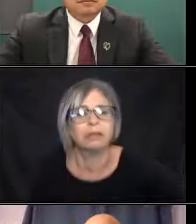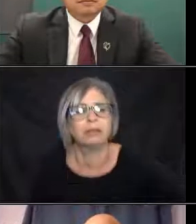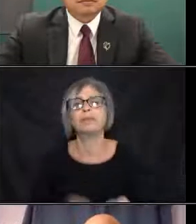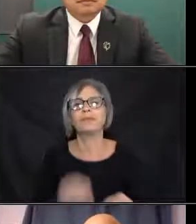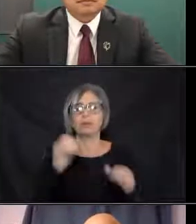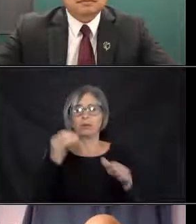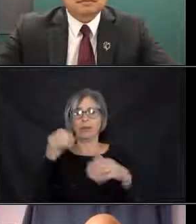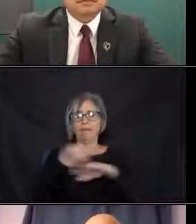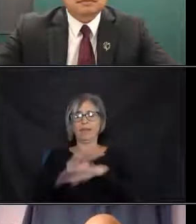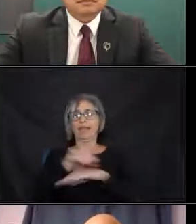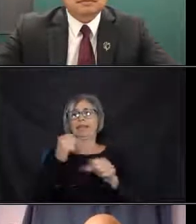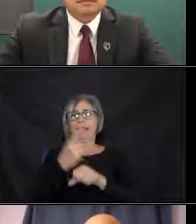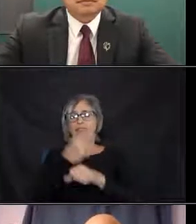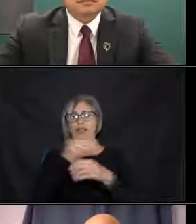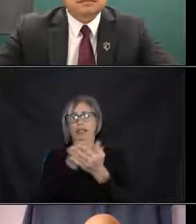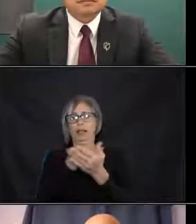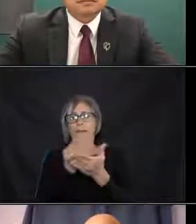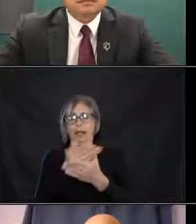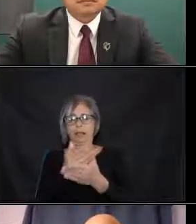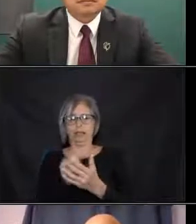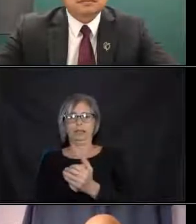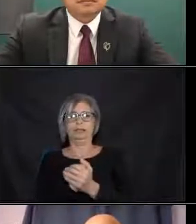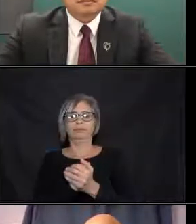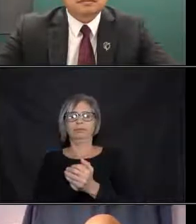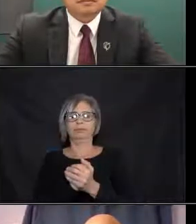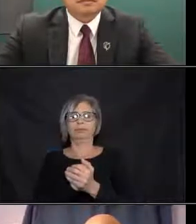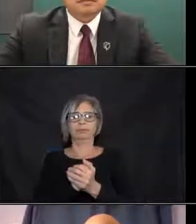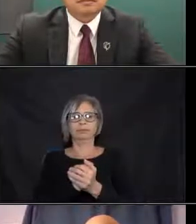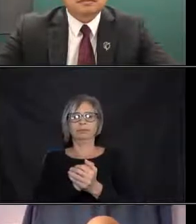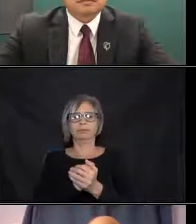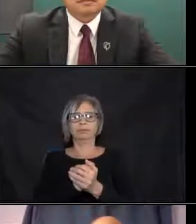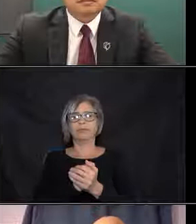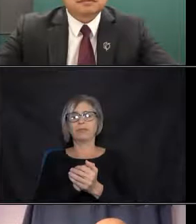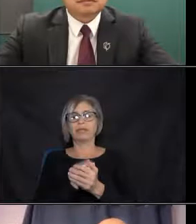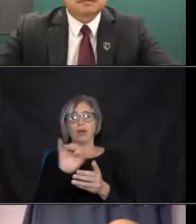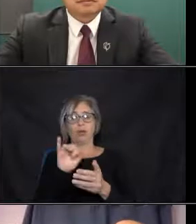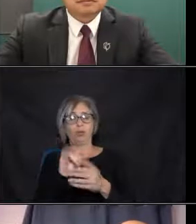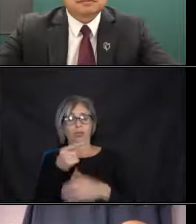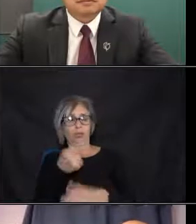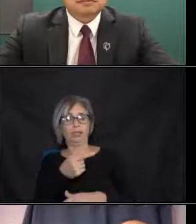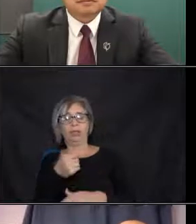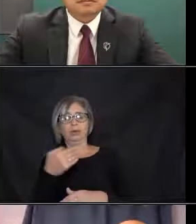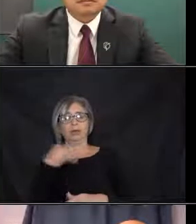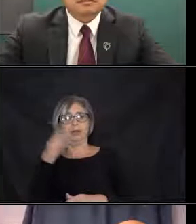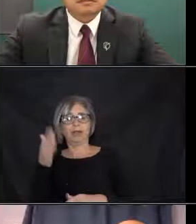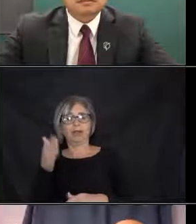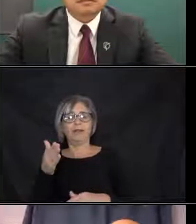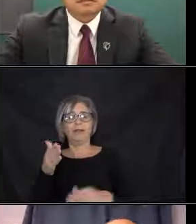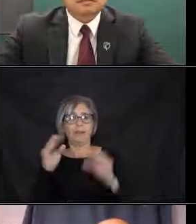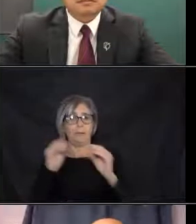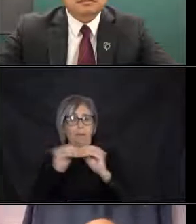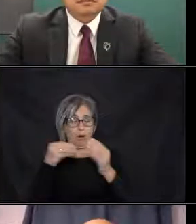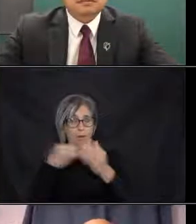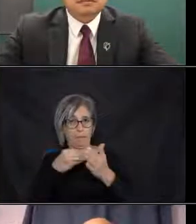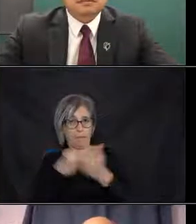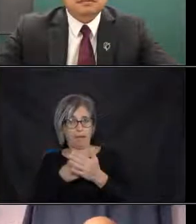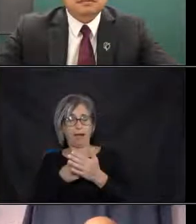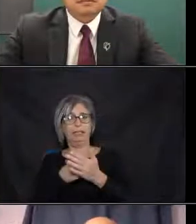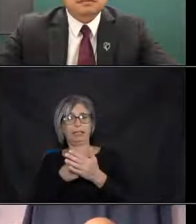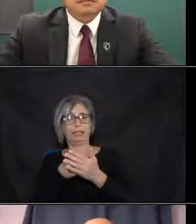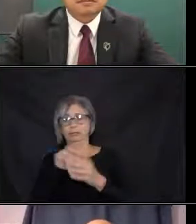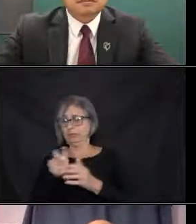because everybody in the drop will have to, you know, based upon actuaries, we will have to put some more money into